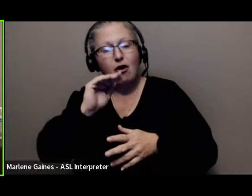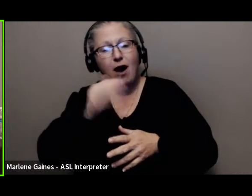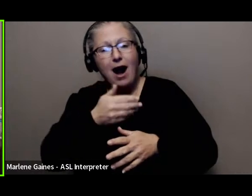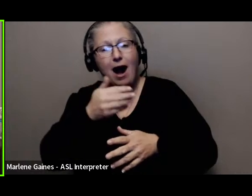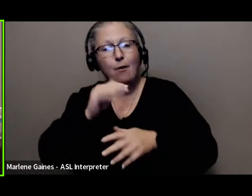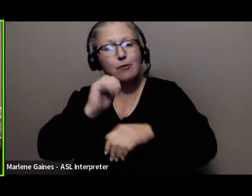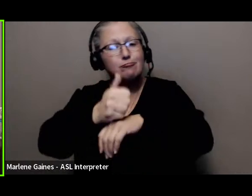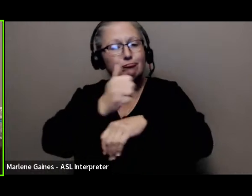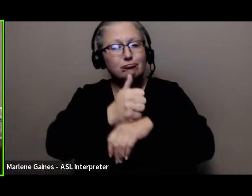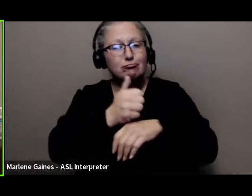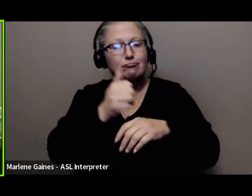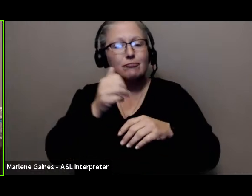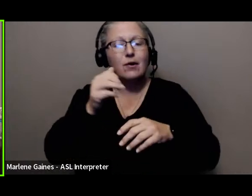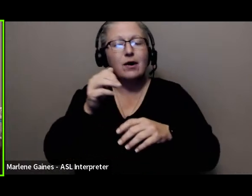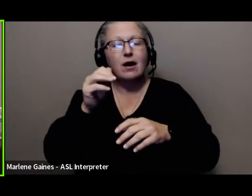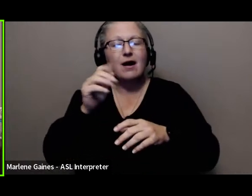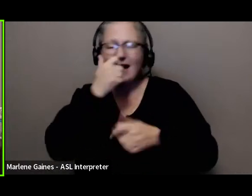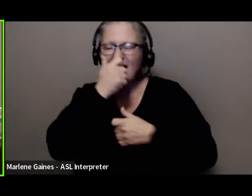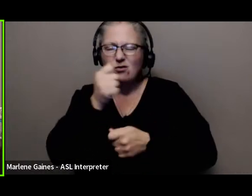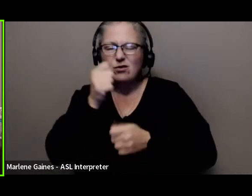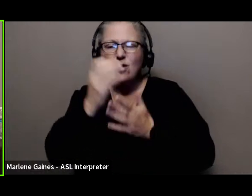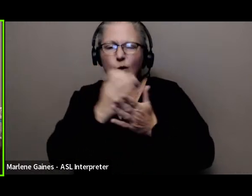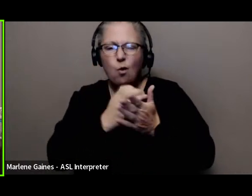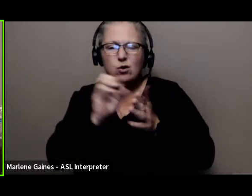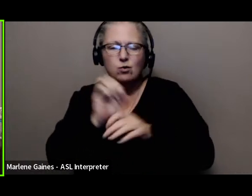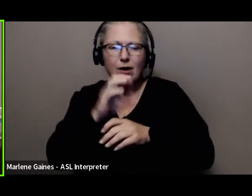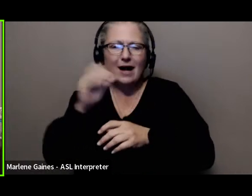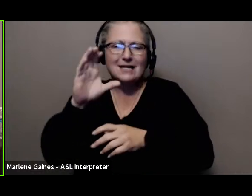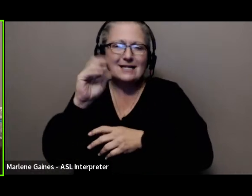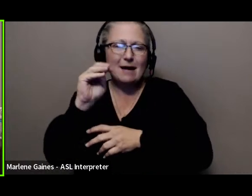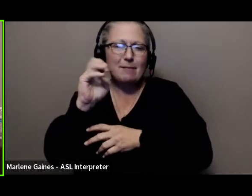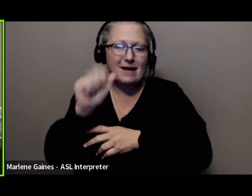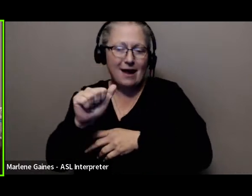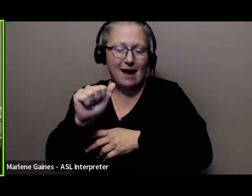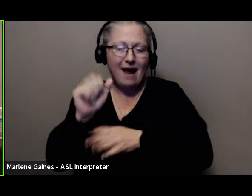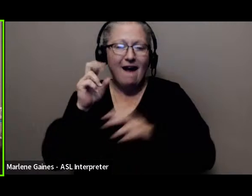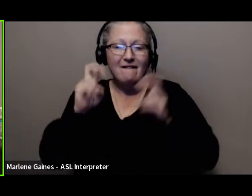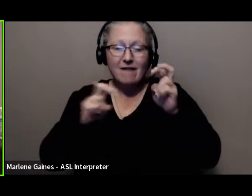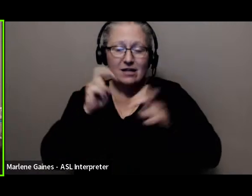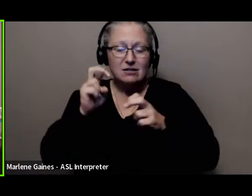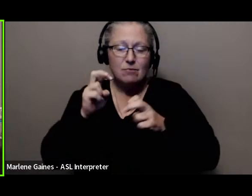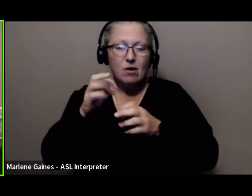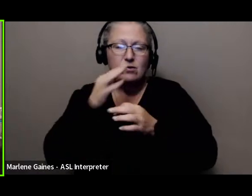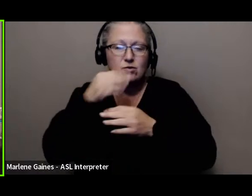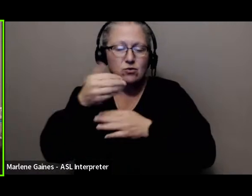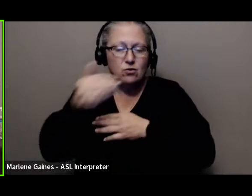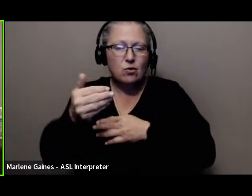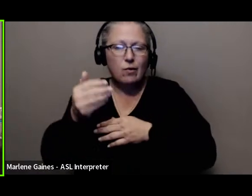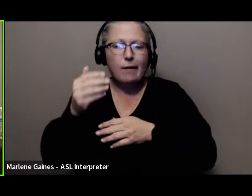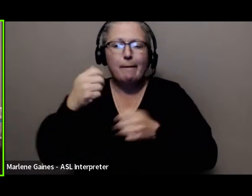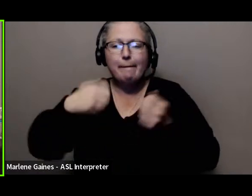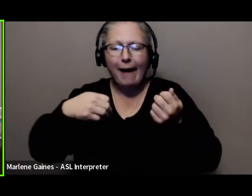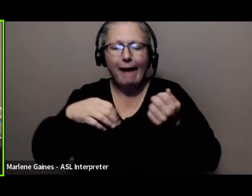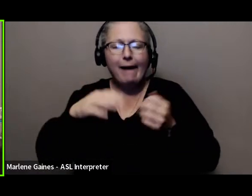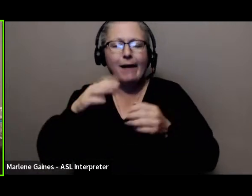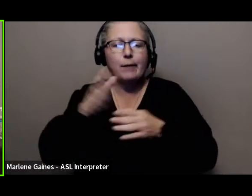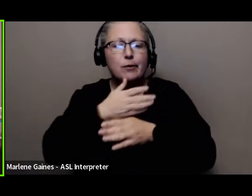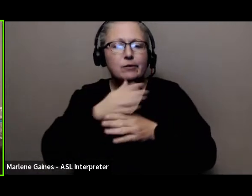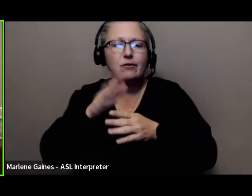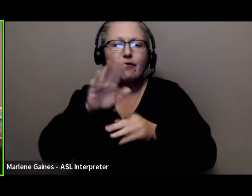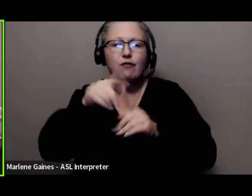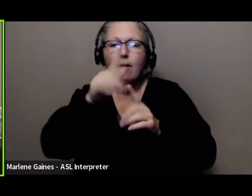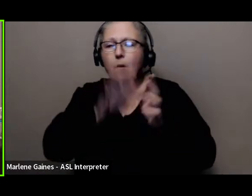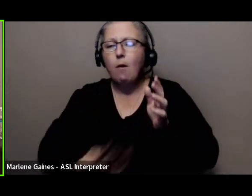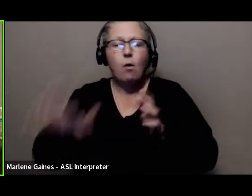really interesting coursework. And also the CMEA festival is coming up, which various wind ensembles and bands from all over our school